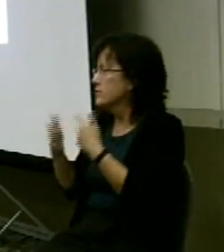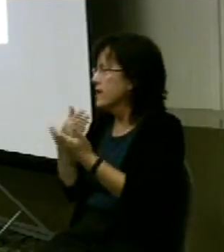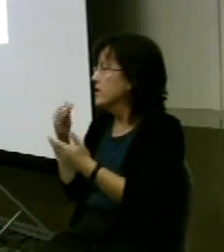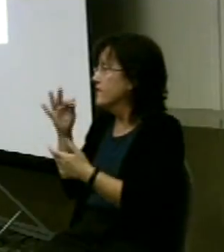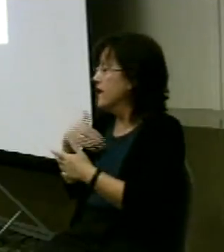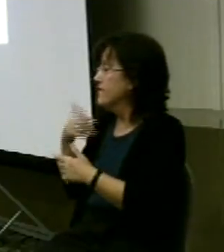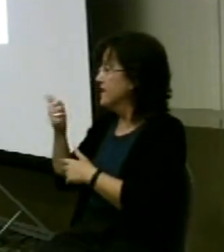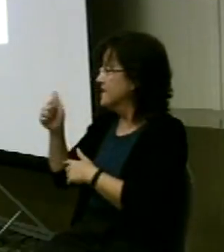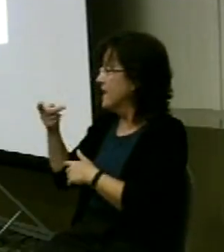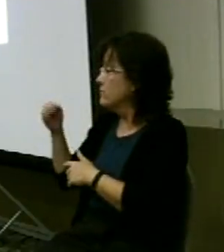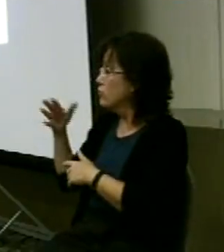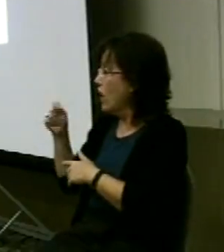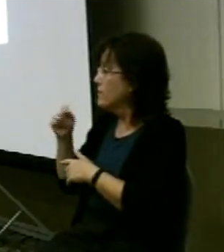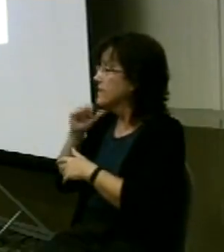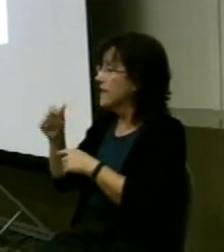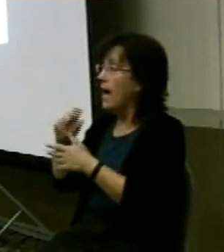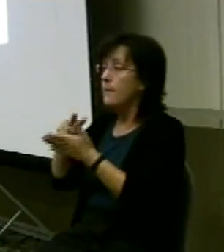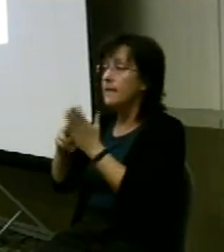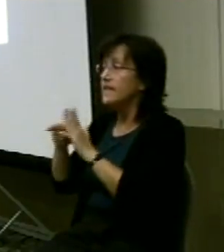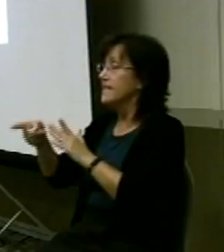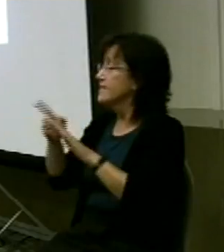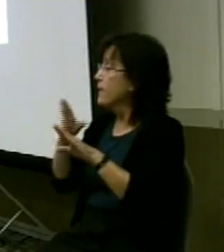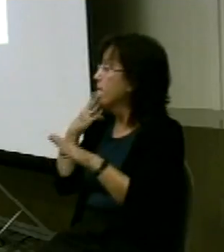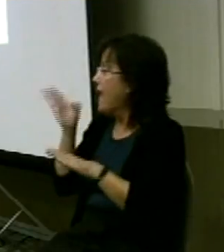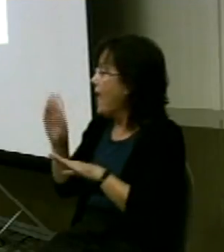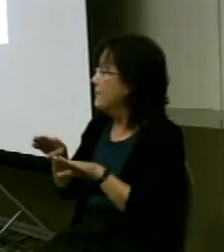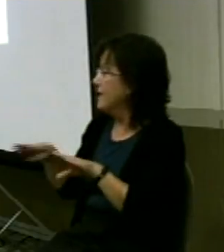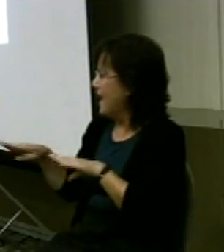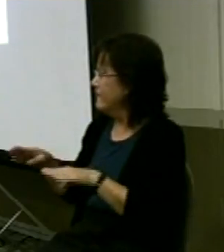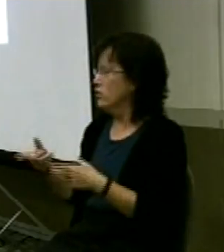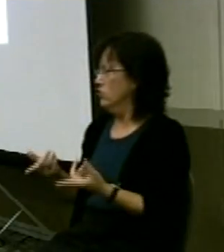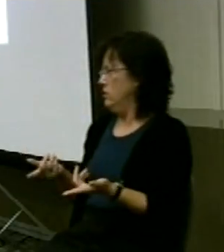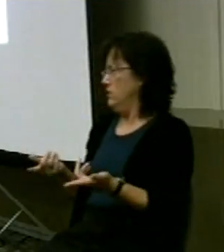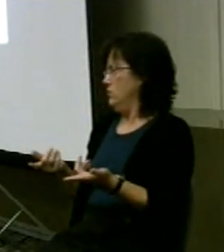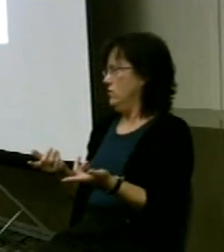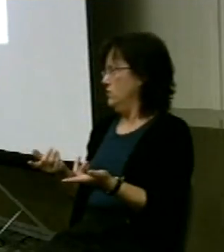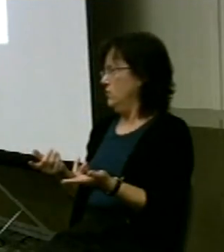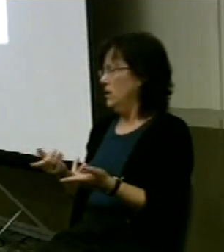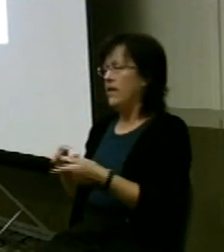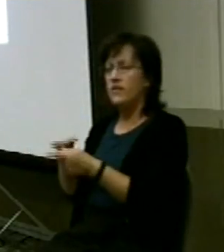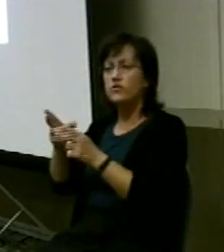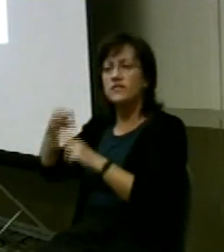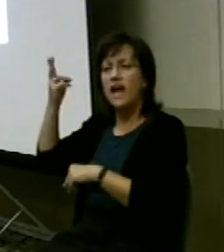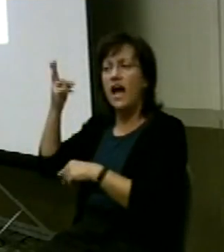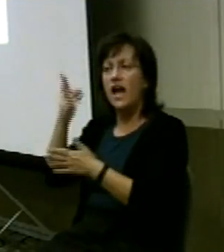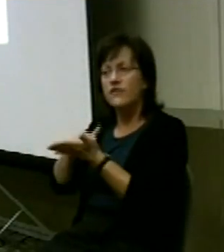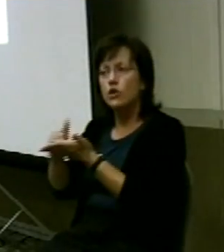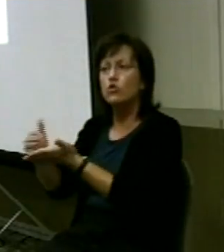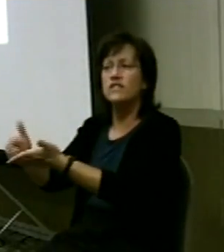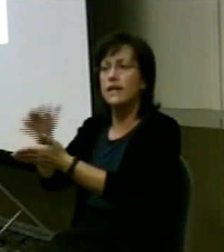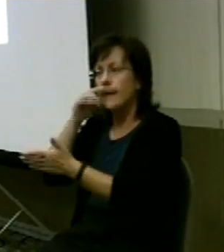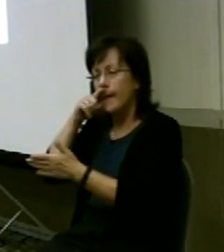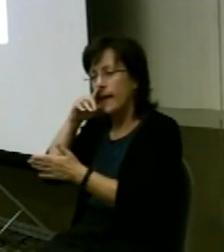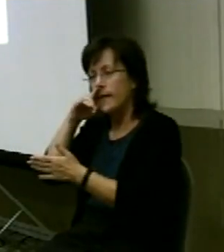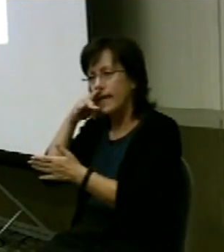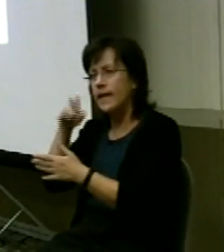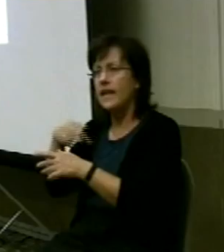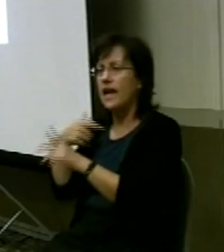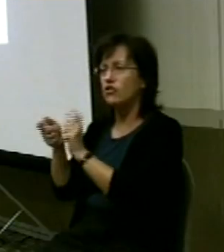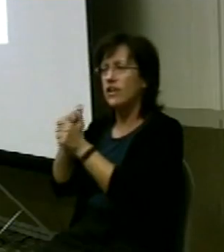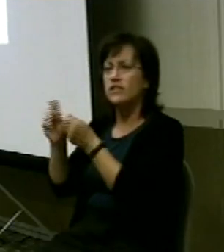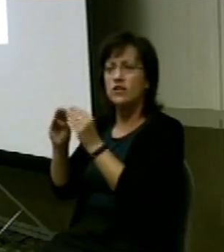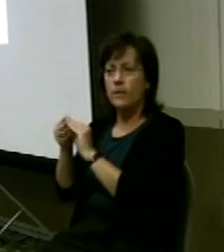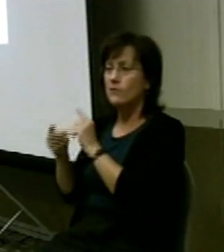necessarily mean anything bad's going on. It was, I mean, this was a high frequency kid, and I actually changed the numbers in the last 7